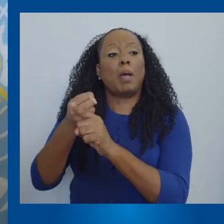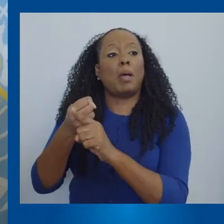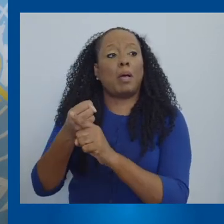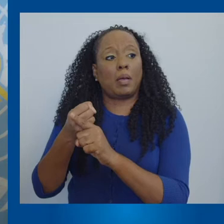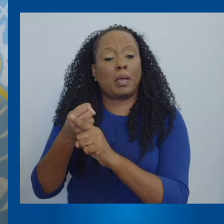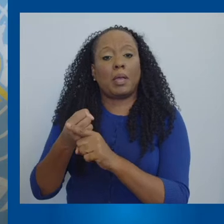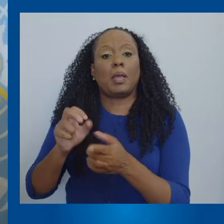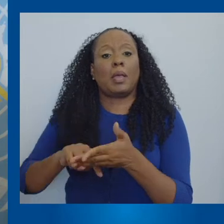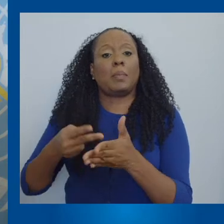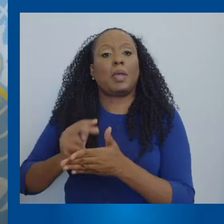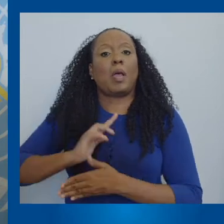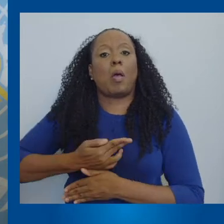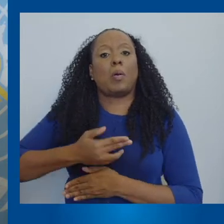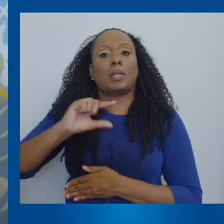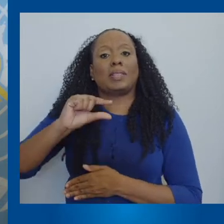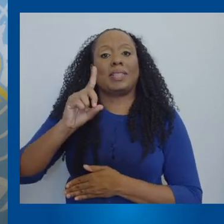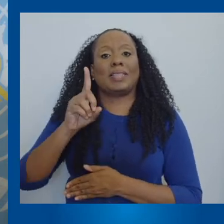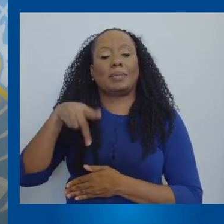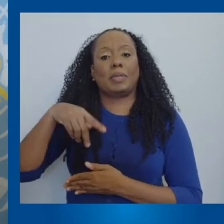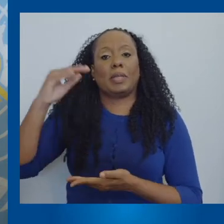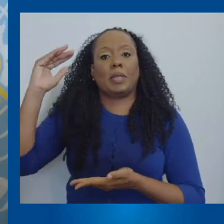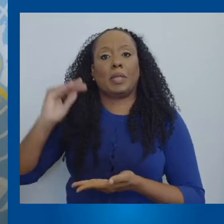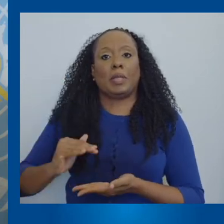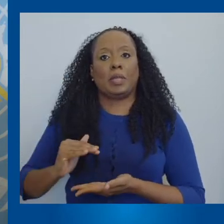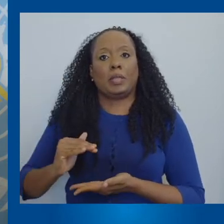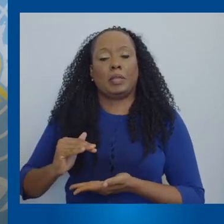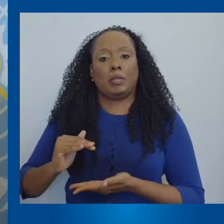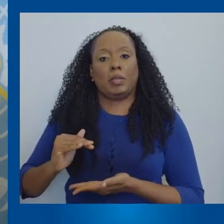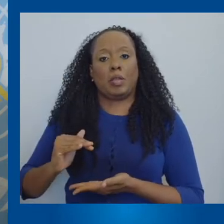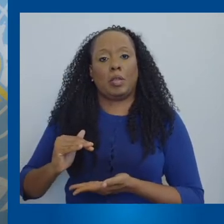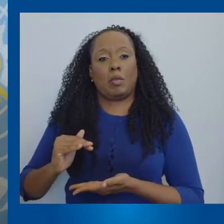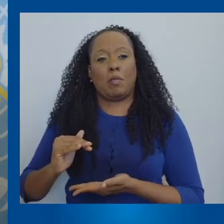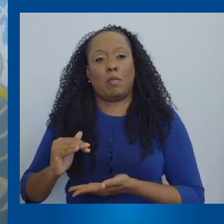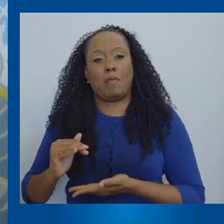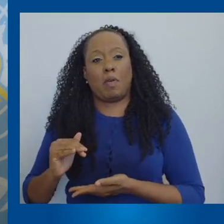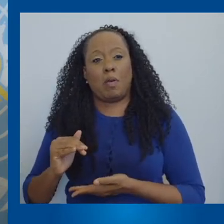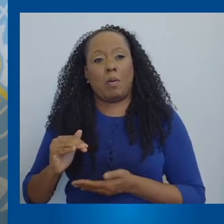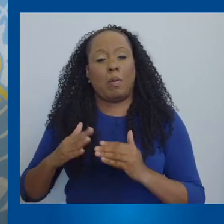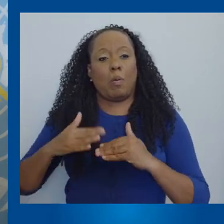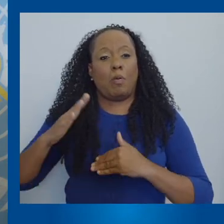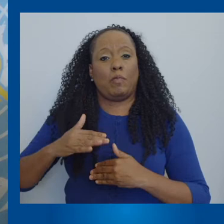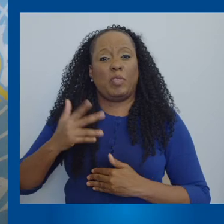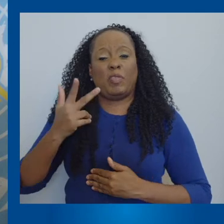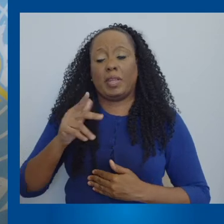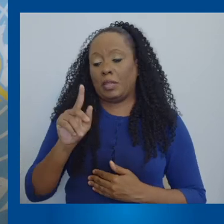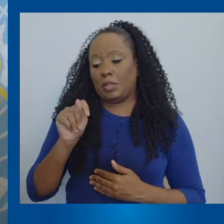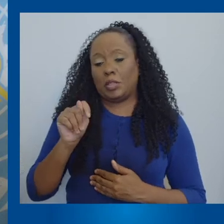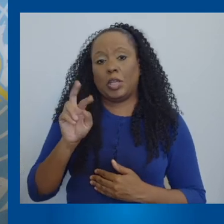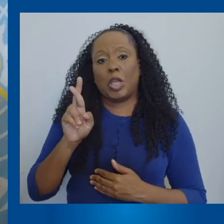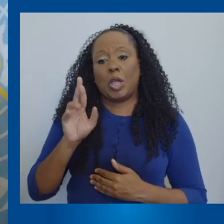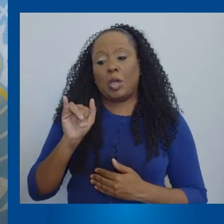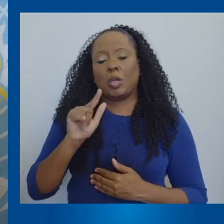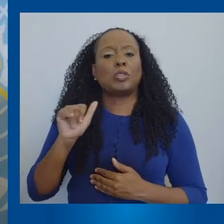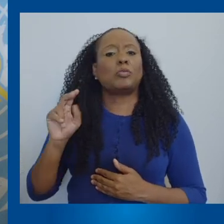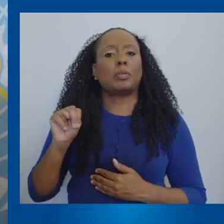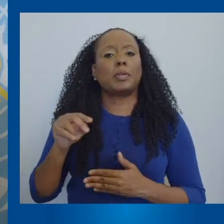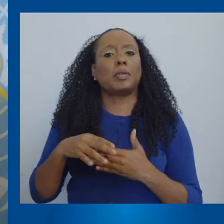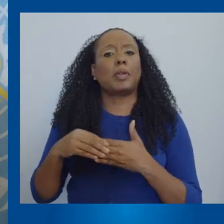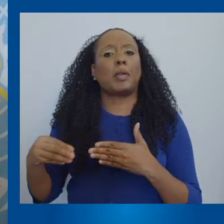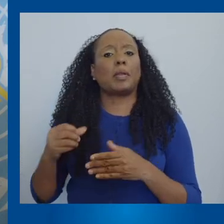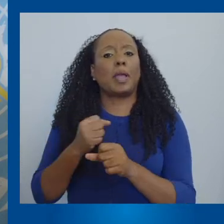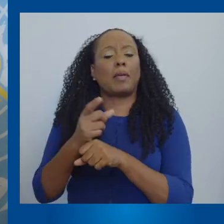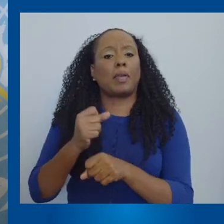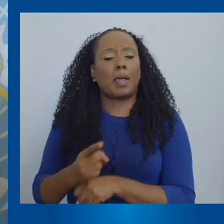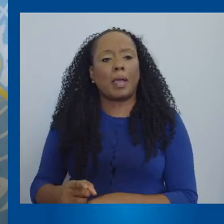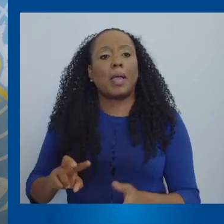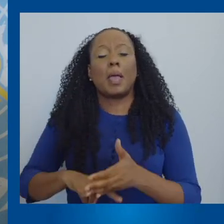GDP of $3.4 trillion a year. This could push an extra 24 million people into